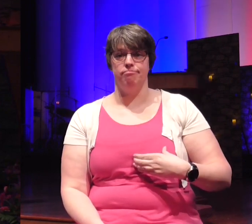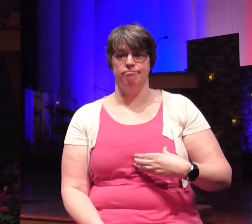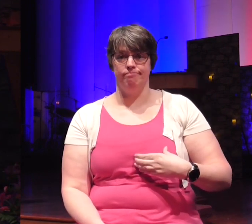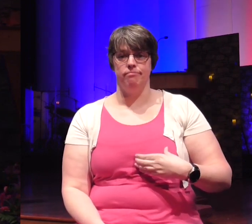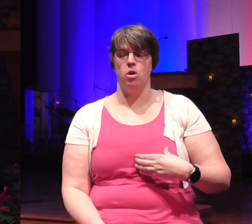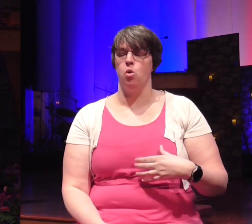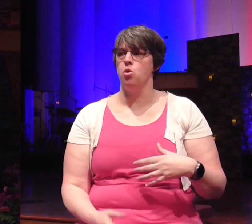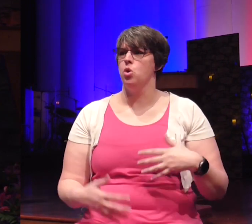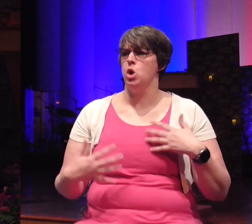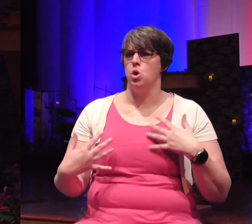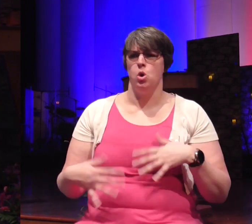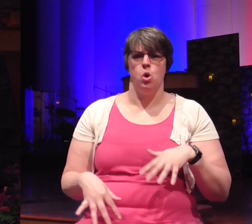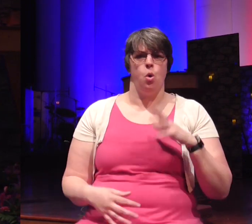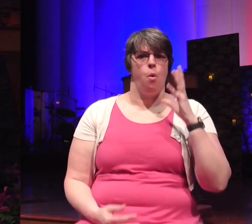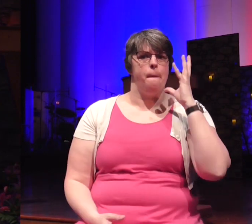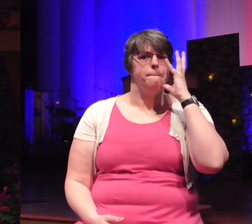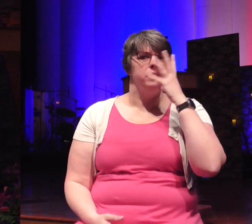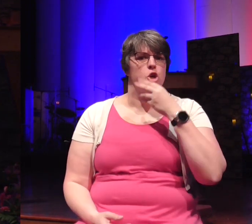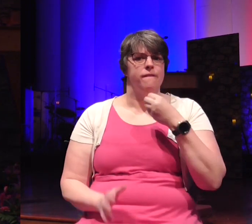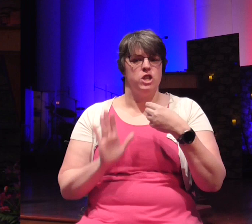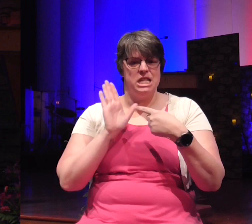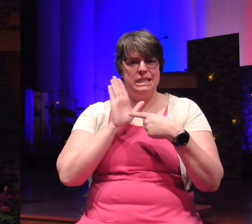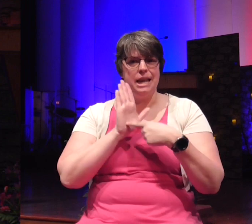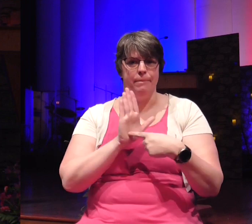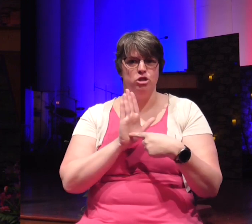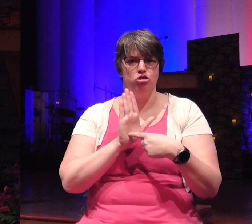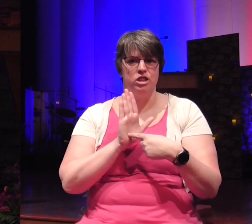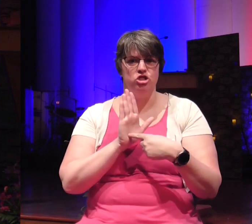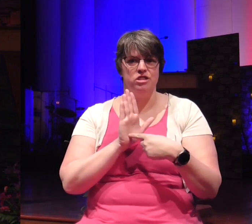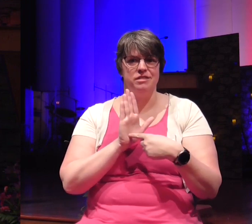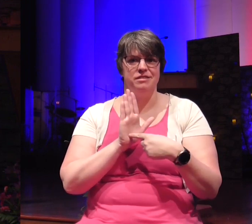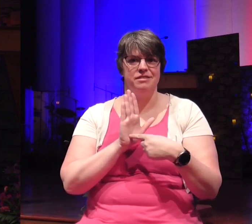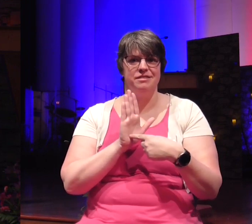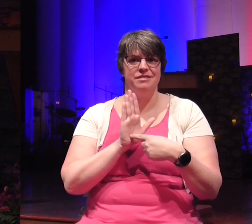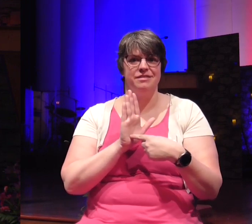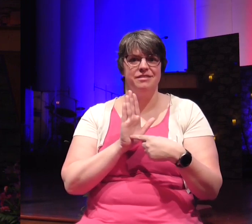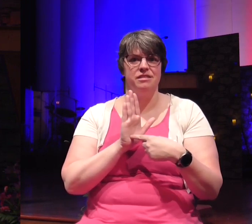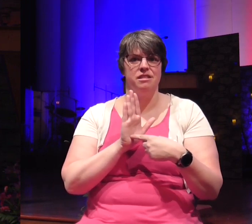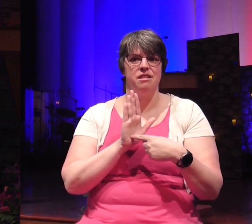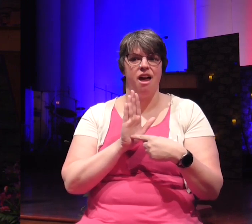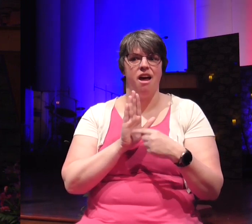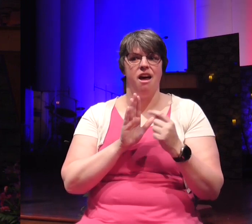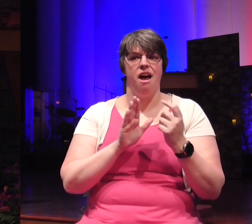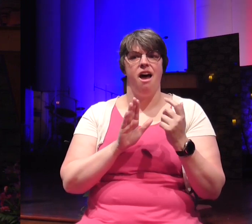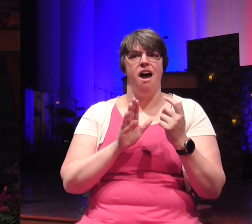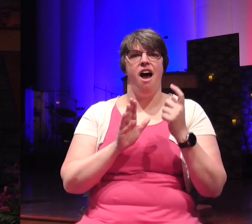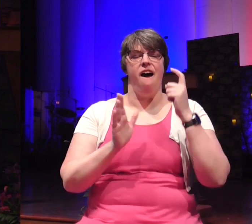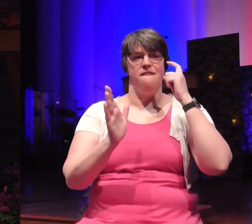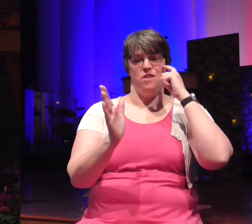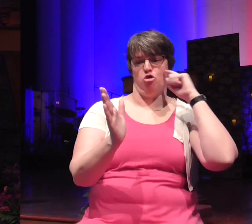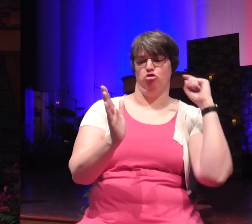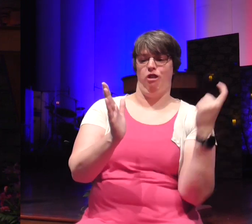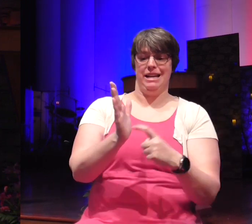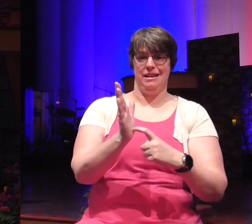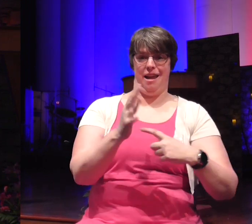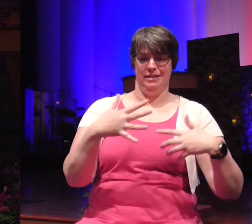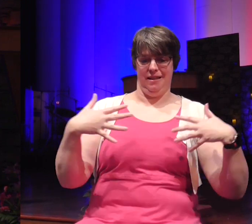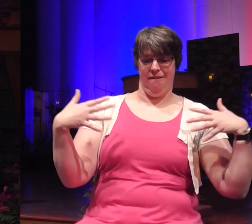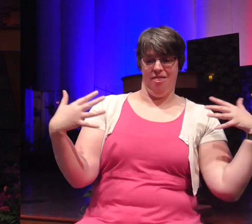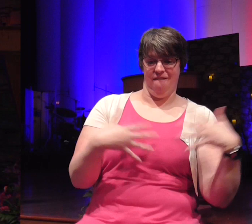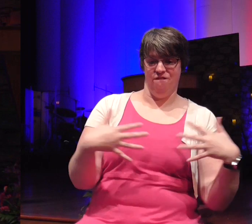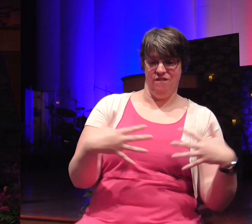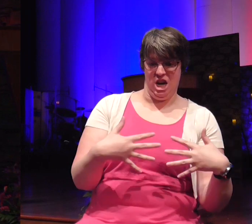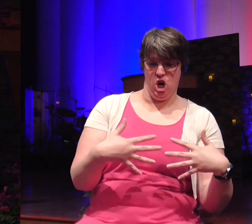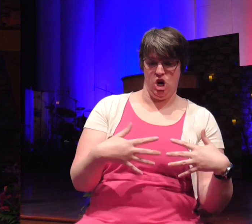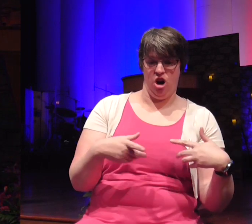What a beautiful demonstration of calling out the fear and acknowledging it, but not letting it